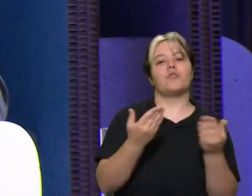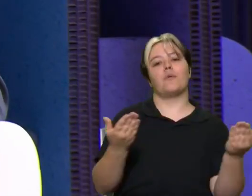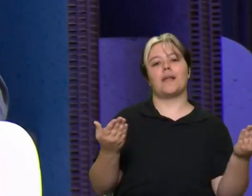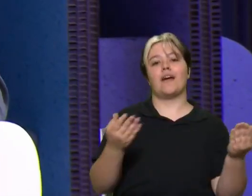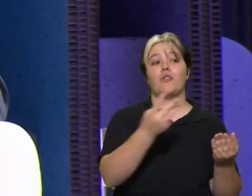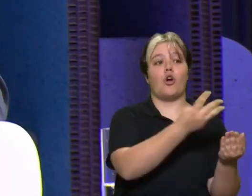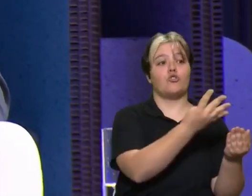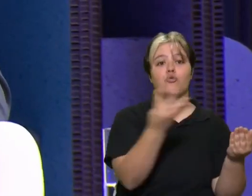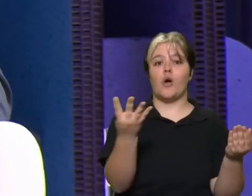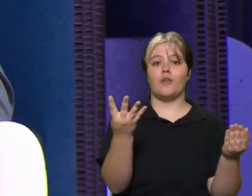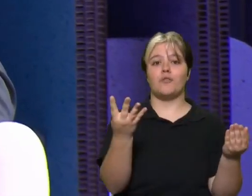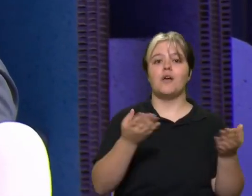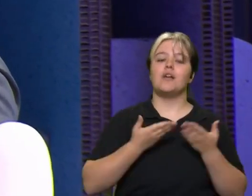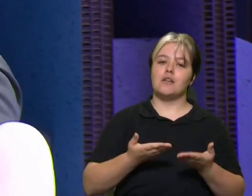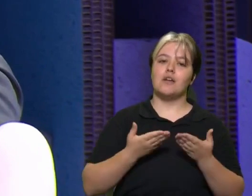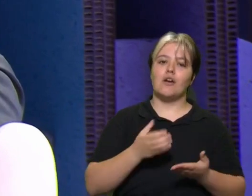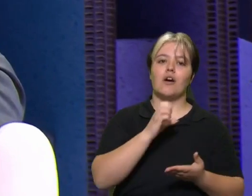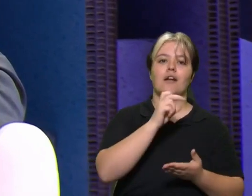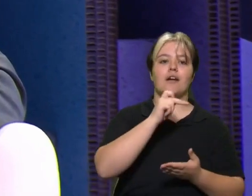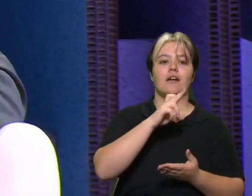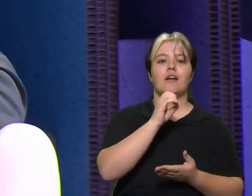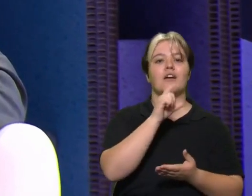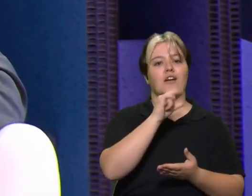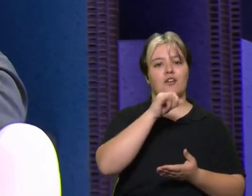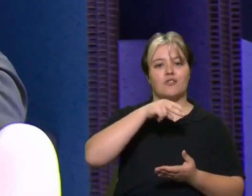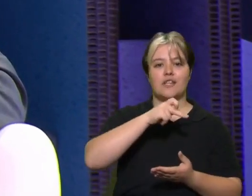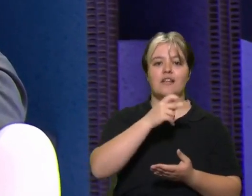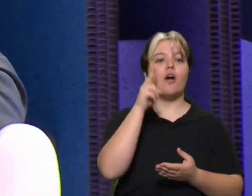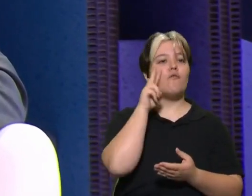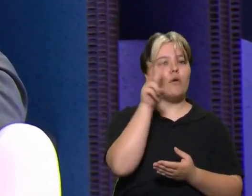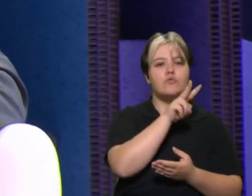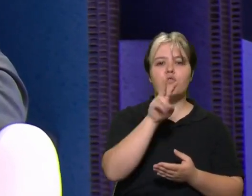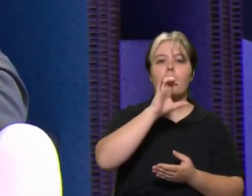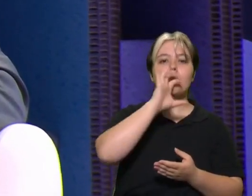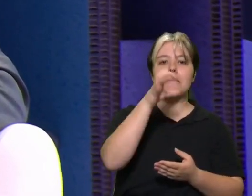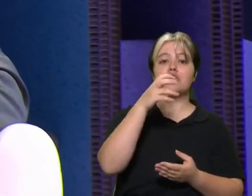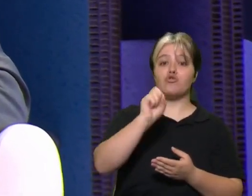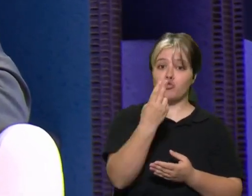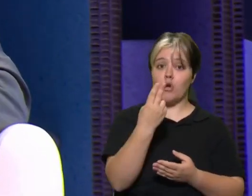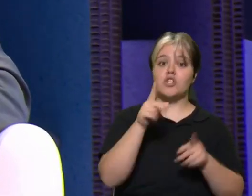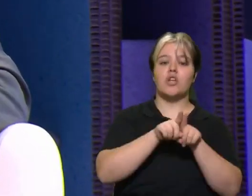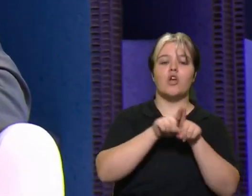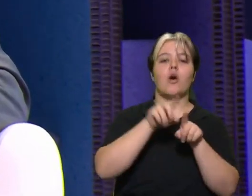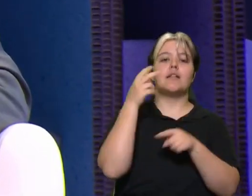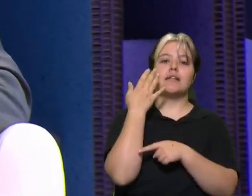We'll be able to listen to the example and